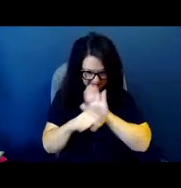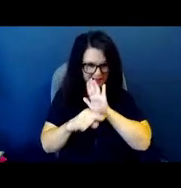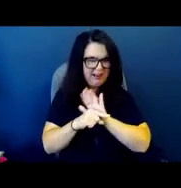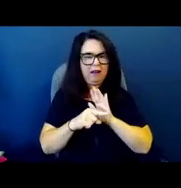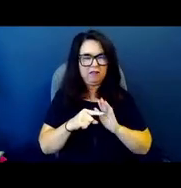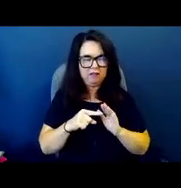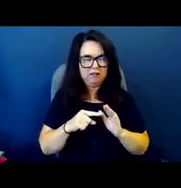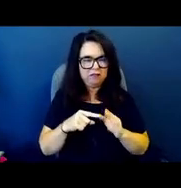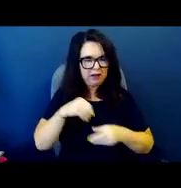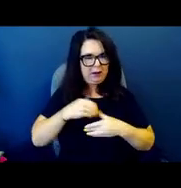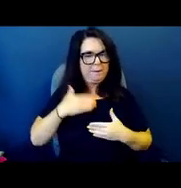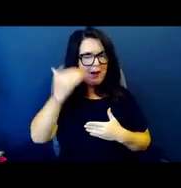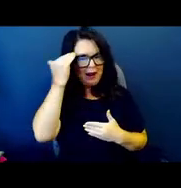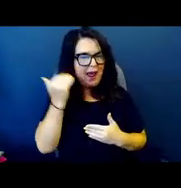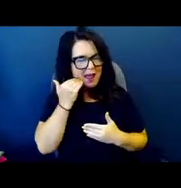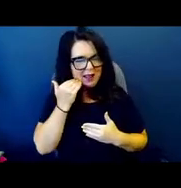in my head,